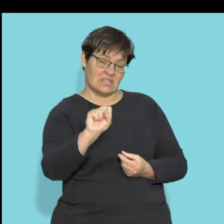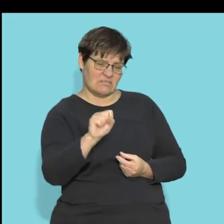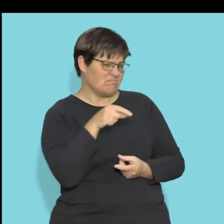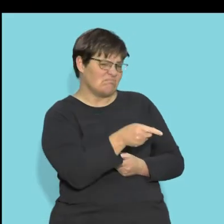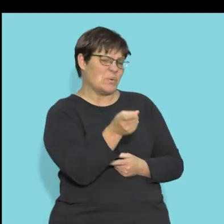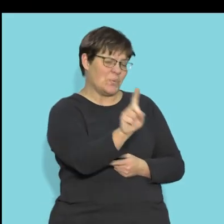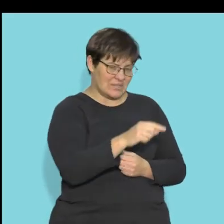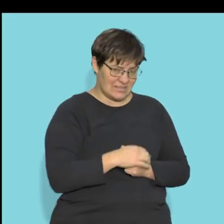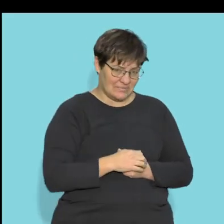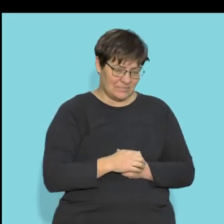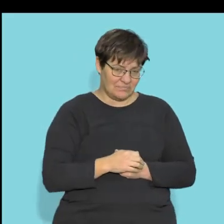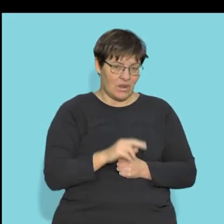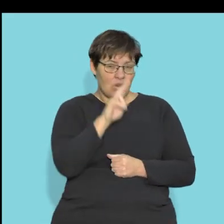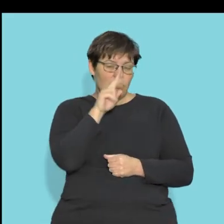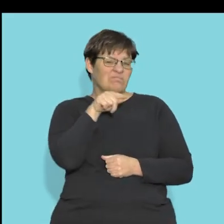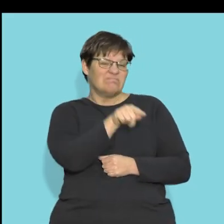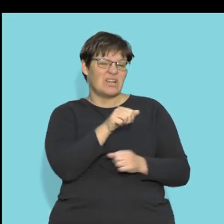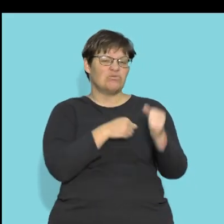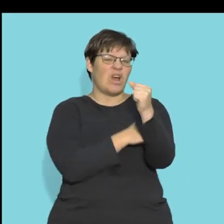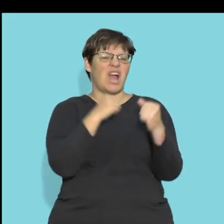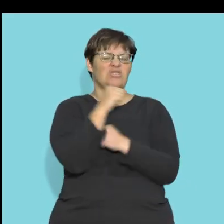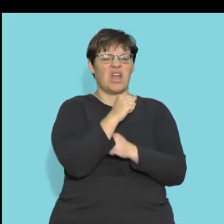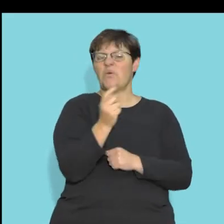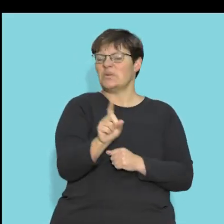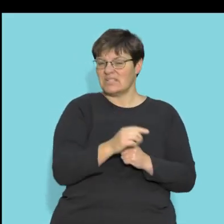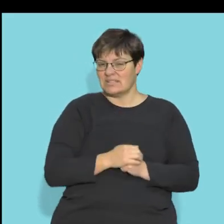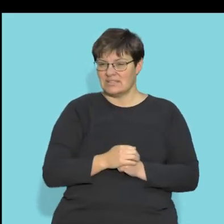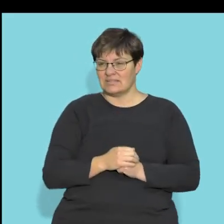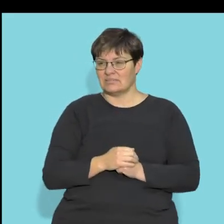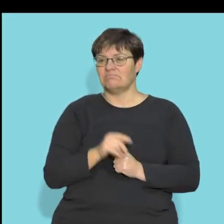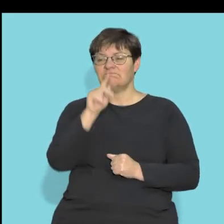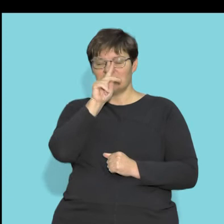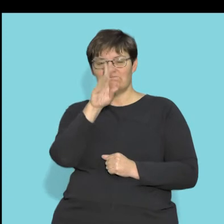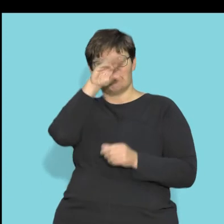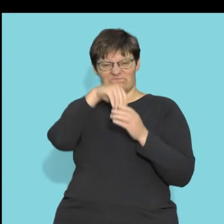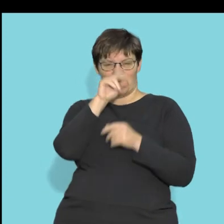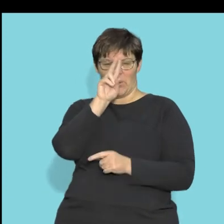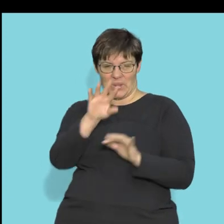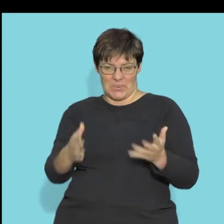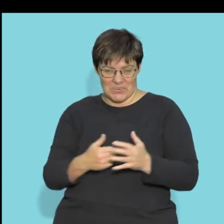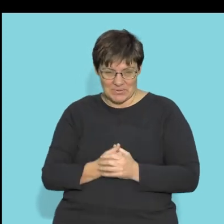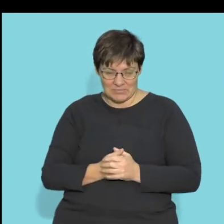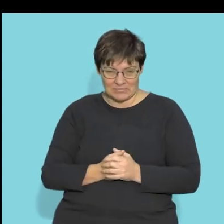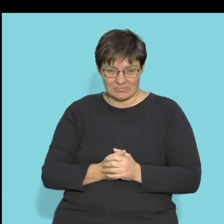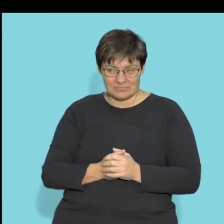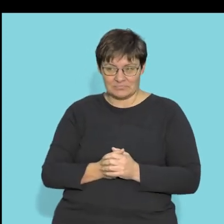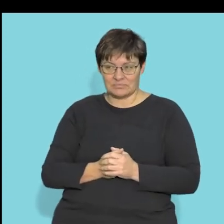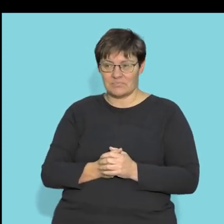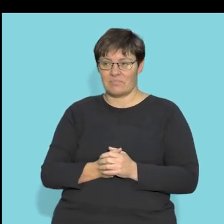at what the structure of the nucleus is, this is what the nucleus is. And what the nucleus